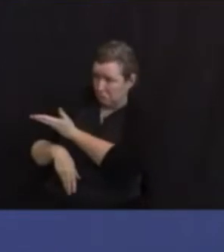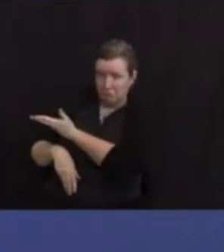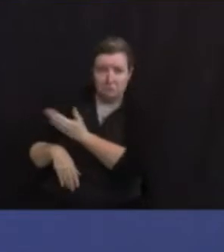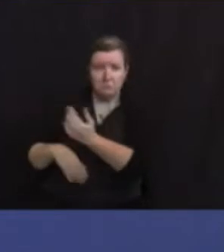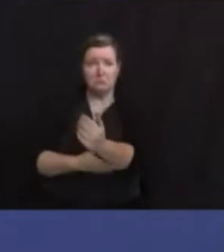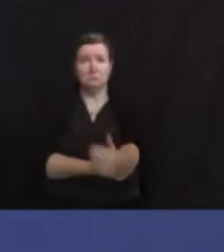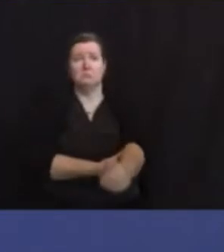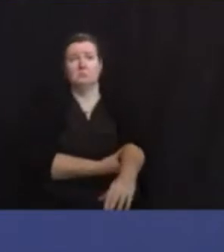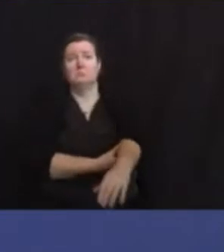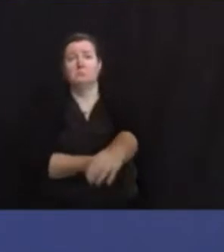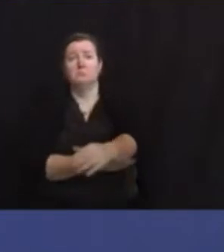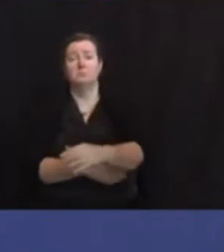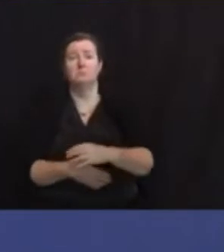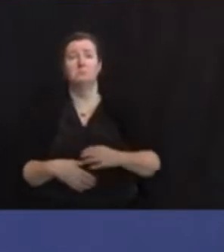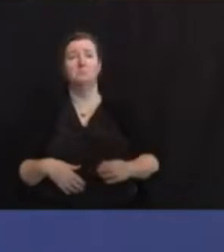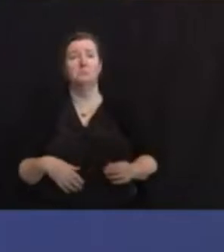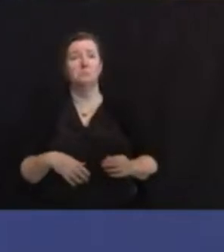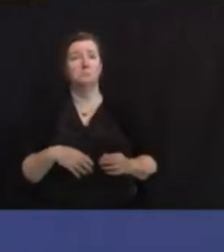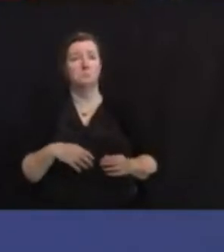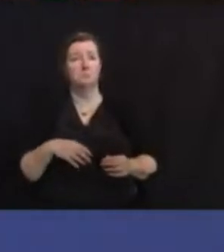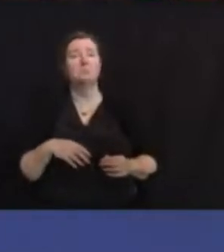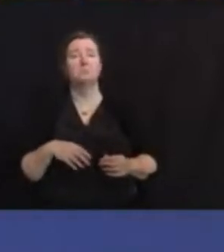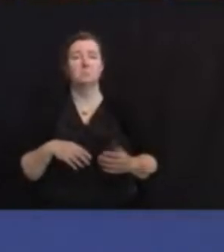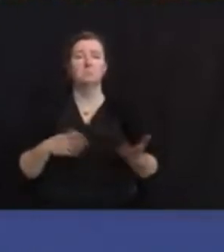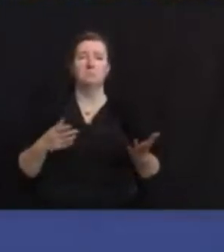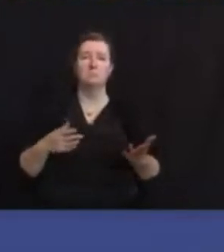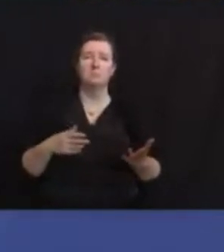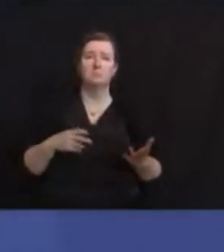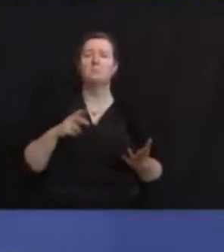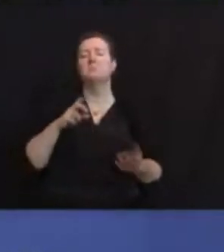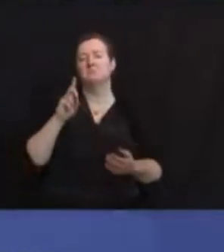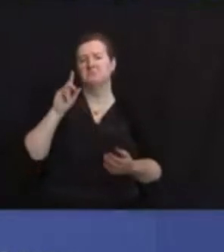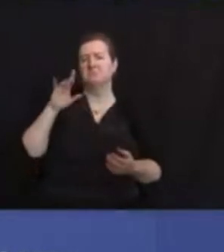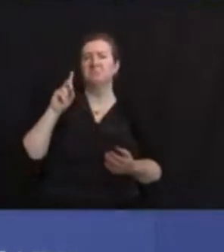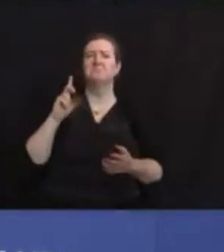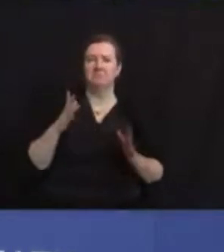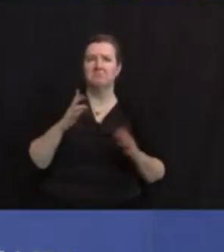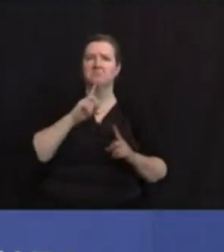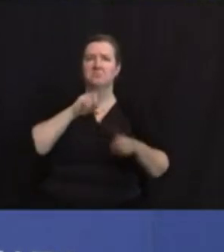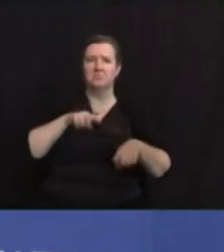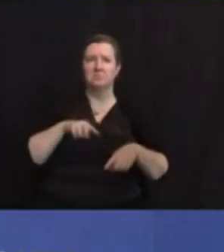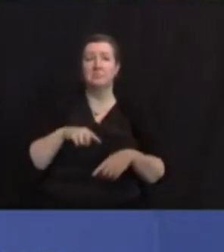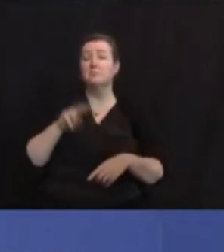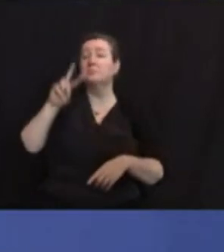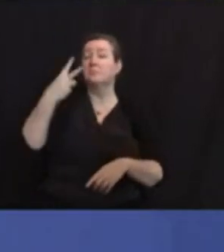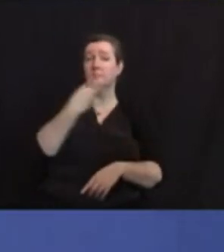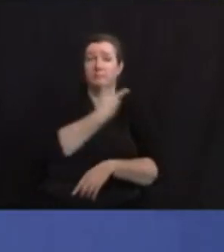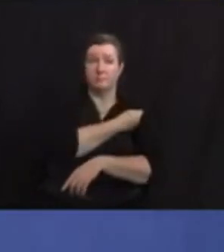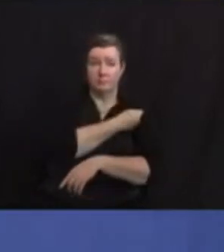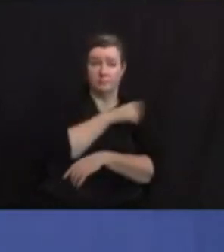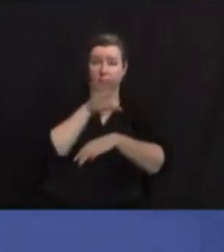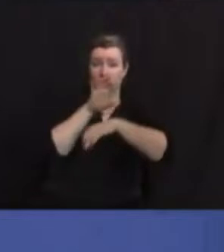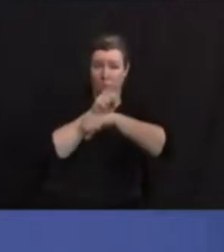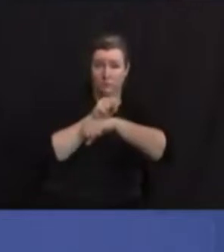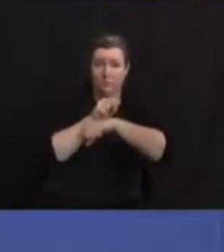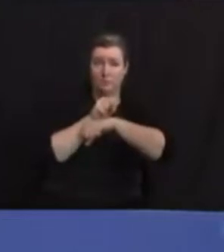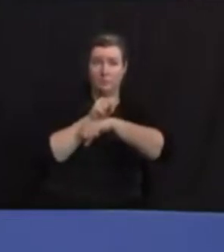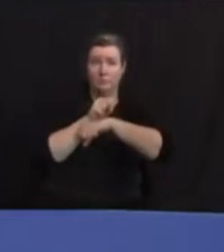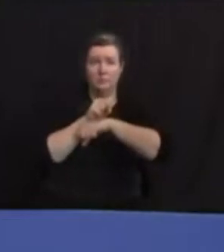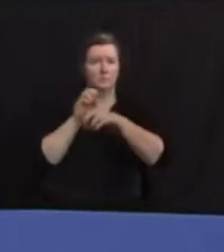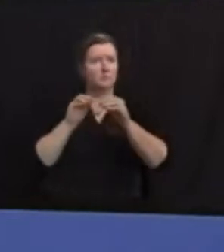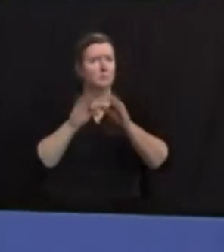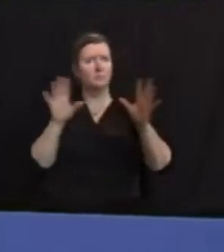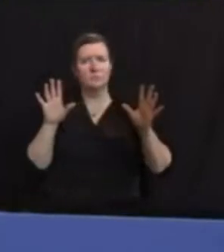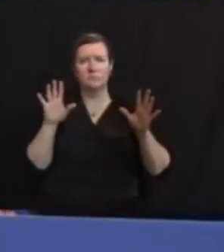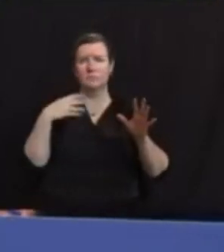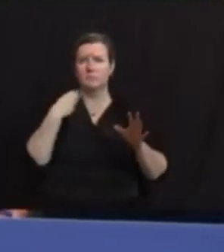variants? David? So in terms of the second dose appointments, obviously we did get several thousand